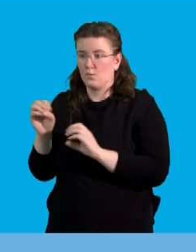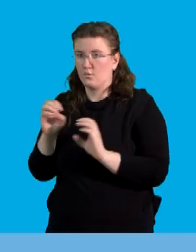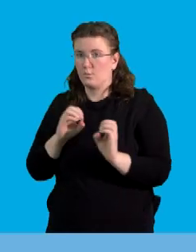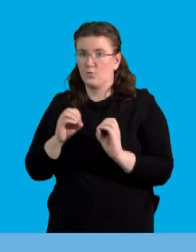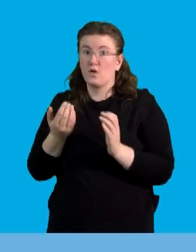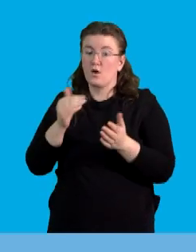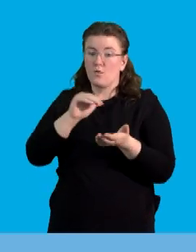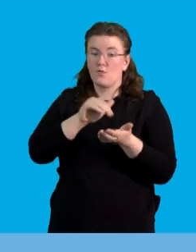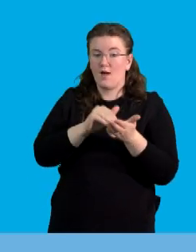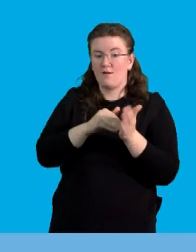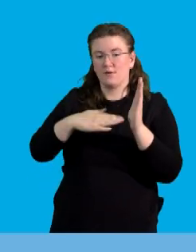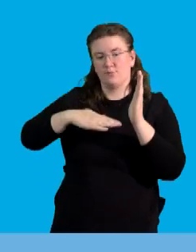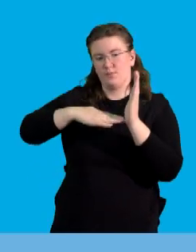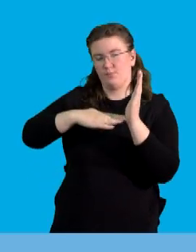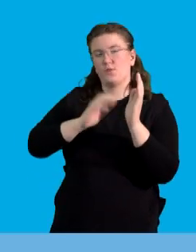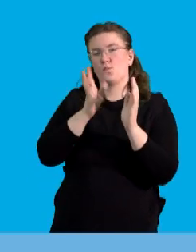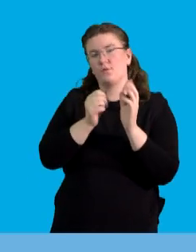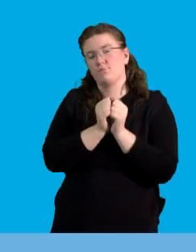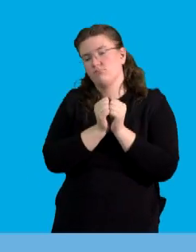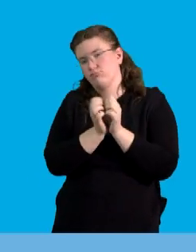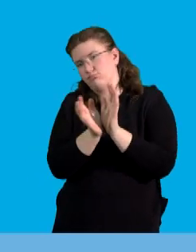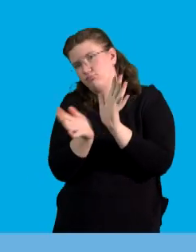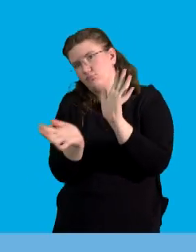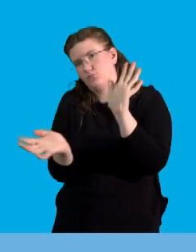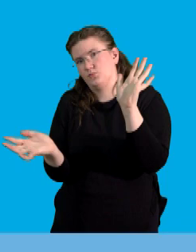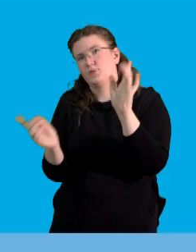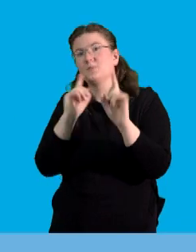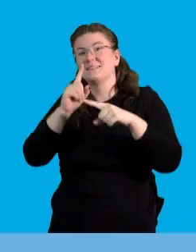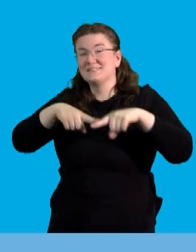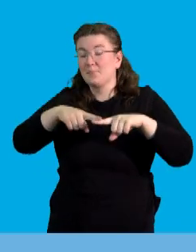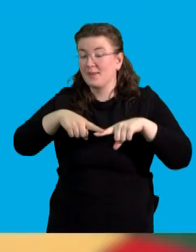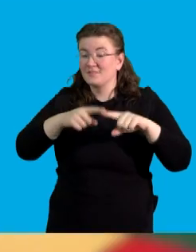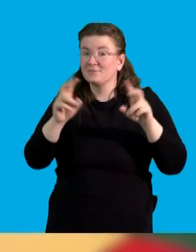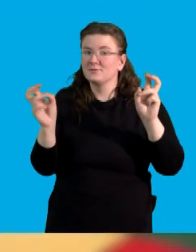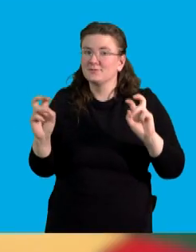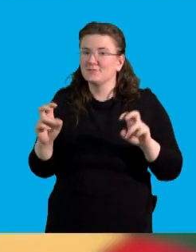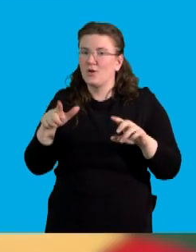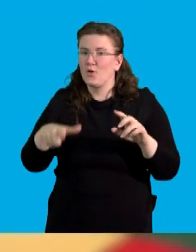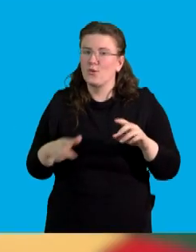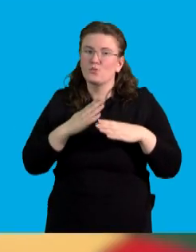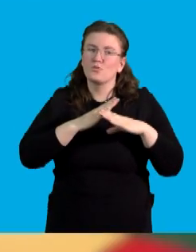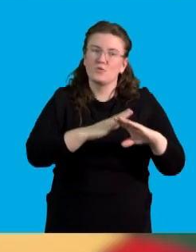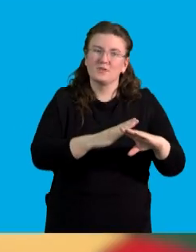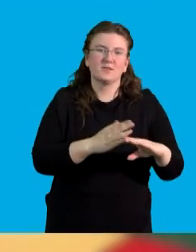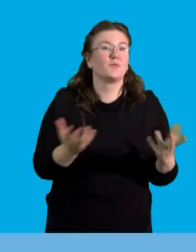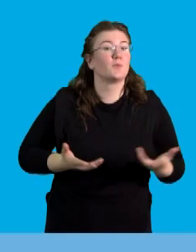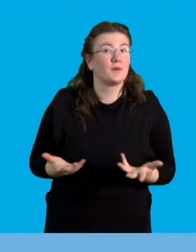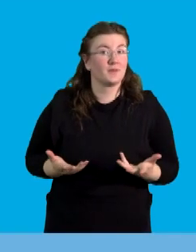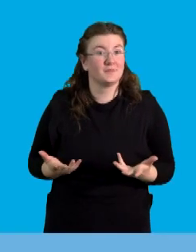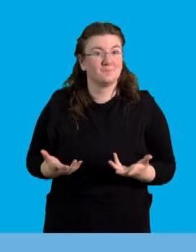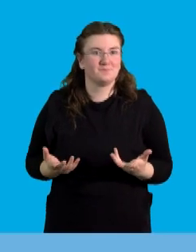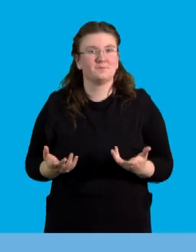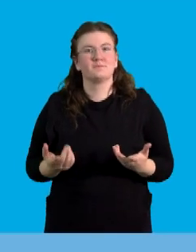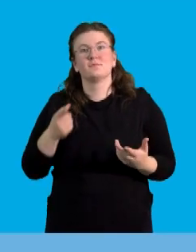is going to divide proportionally. The bulk of the current that we have on this circuit is going to be passing through the 3